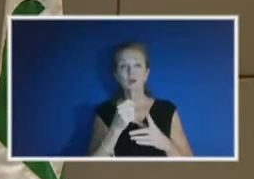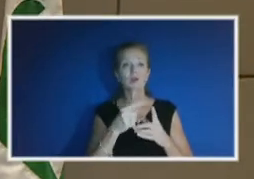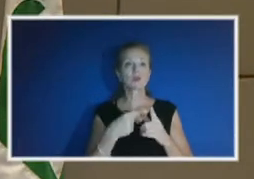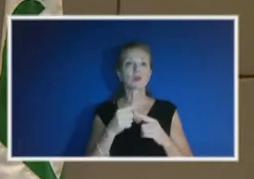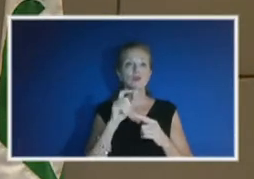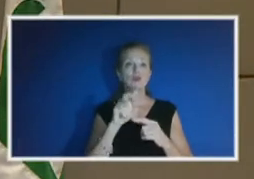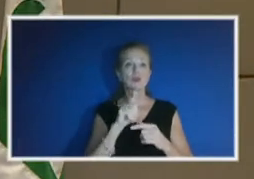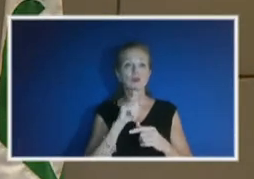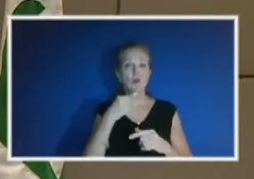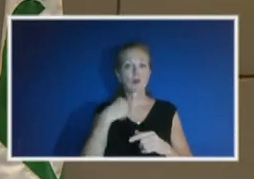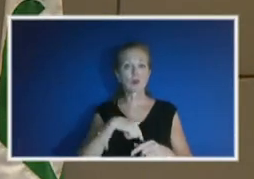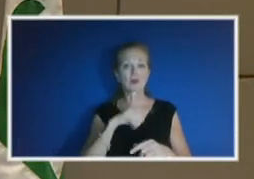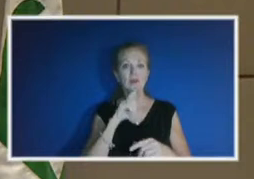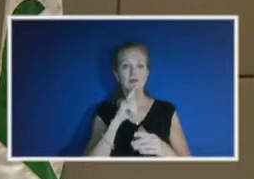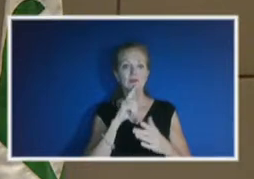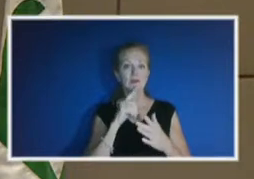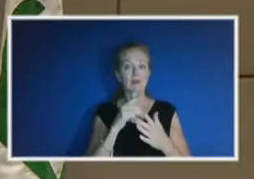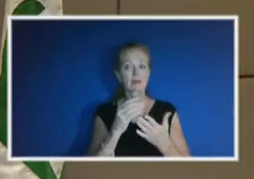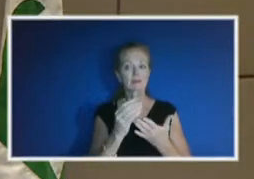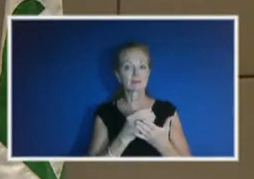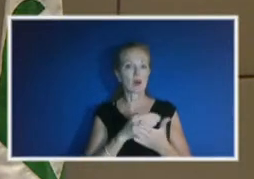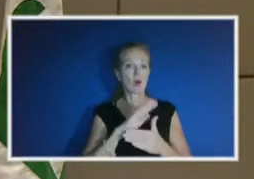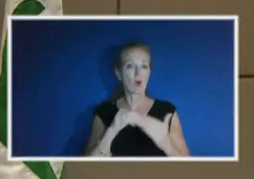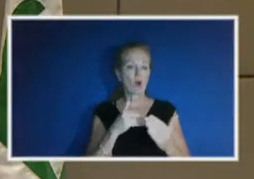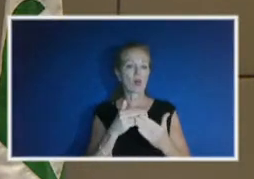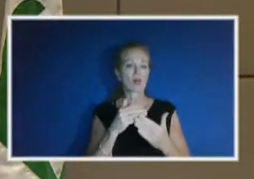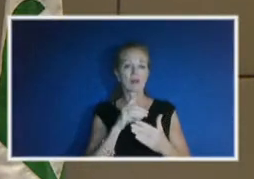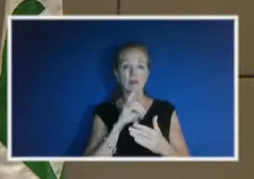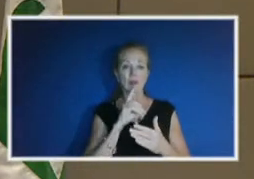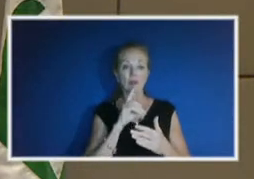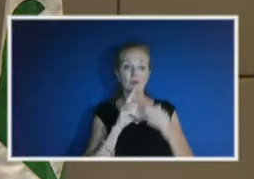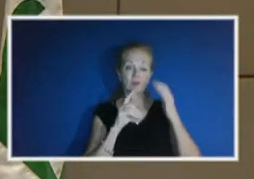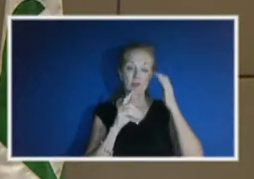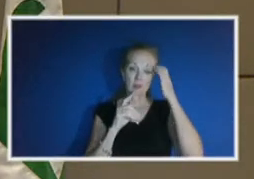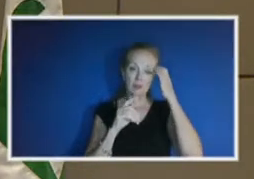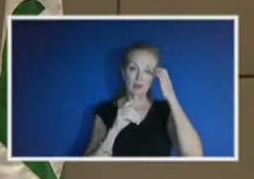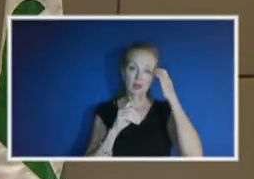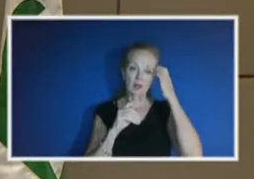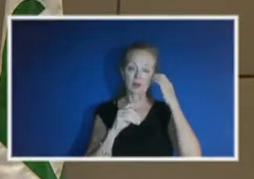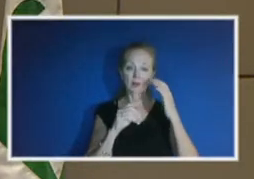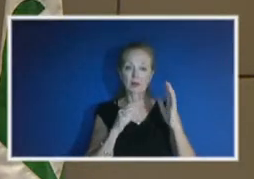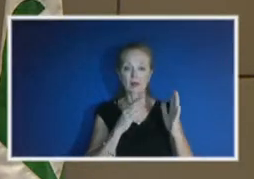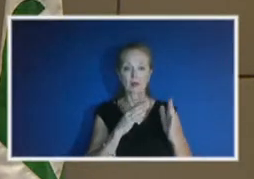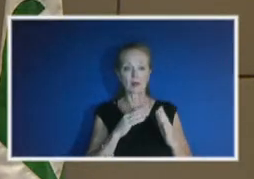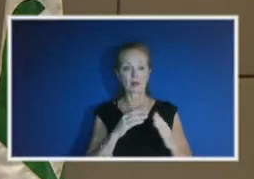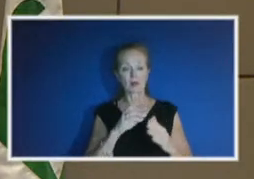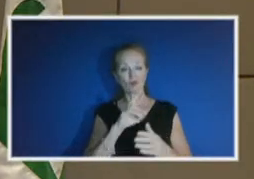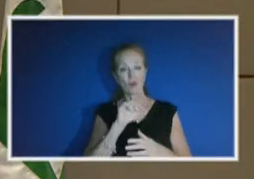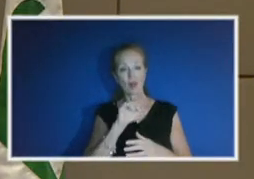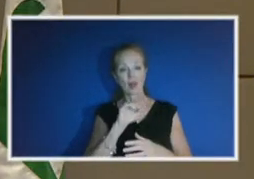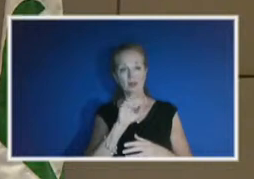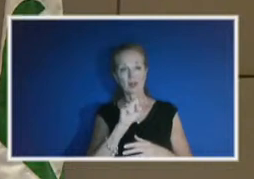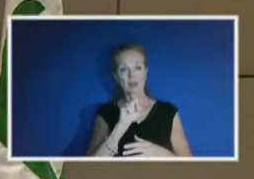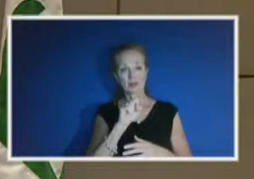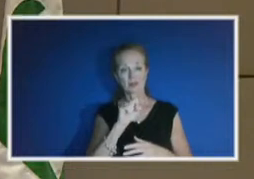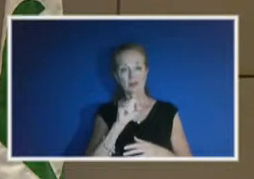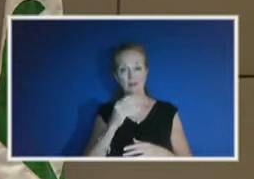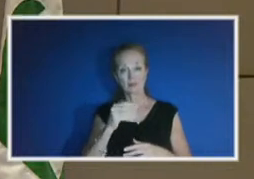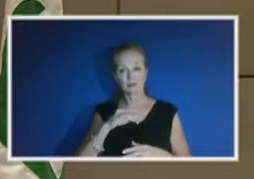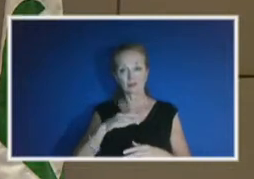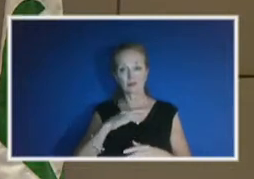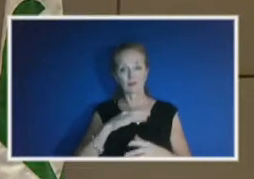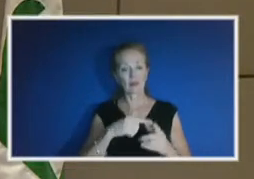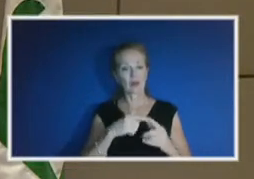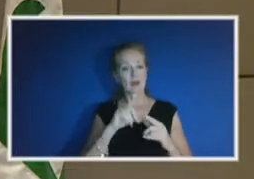be stockpiling up all of the real estate that we have, playing real estate czar in town? You know, these are questions that we have